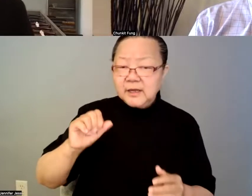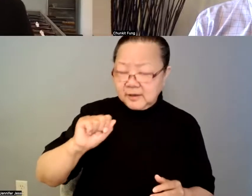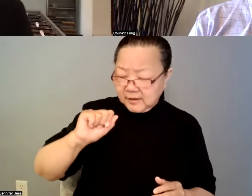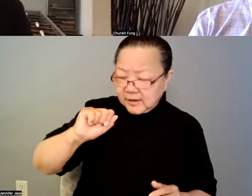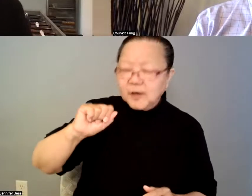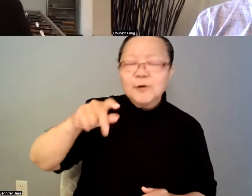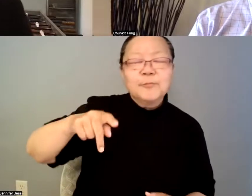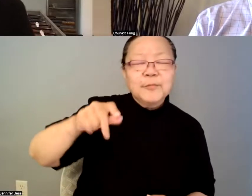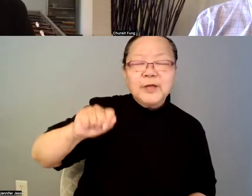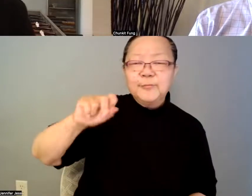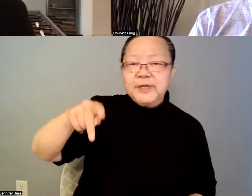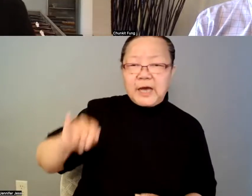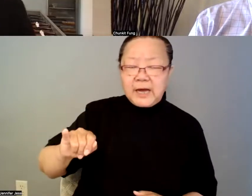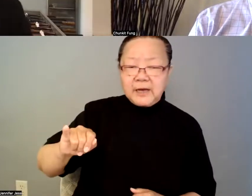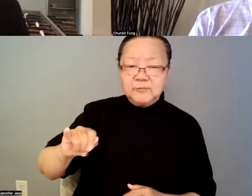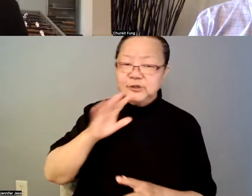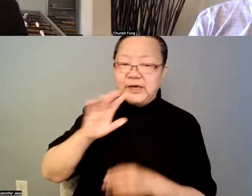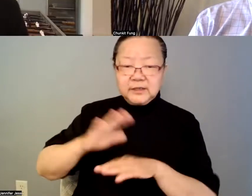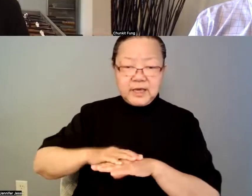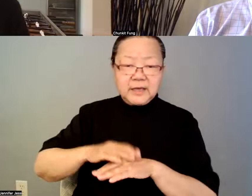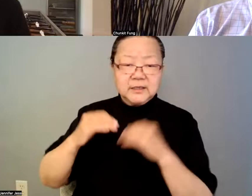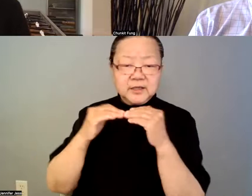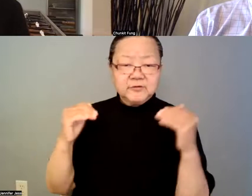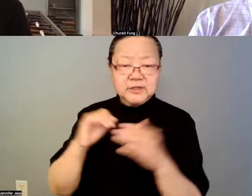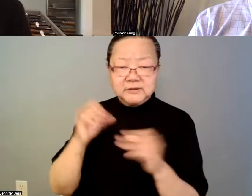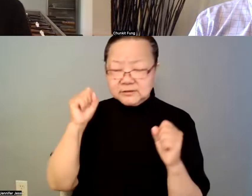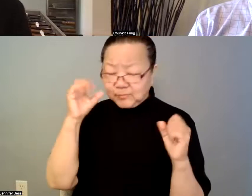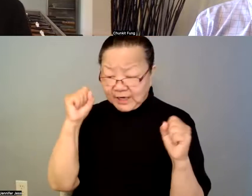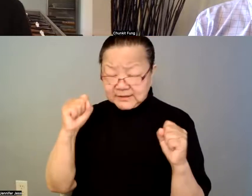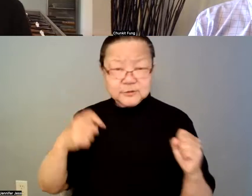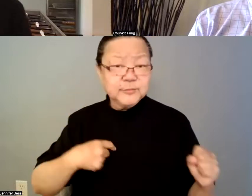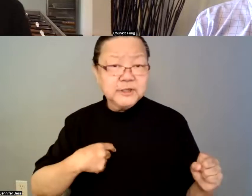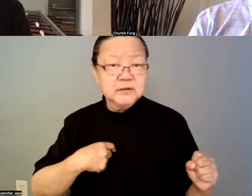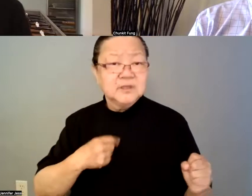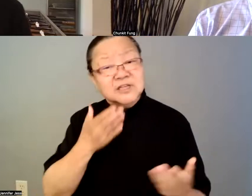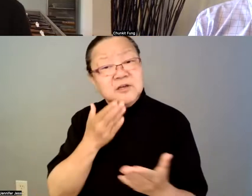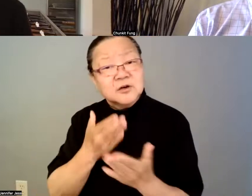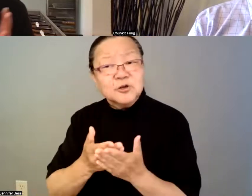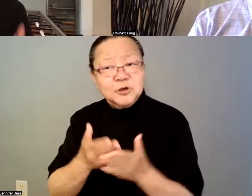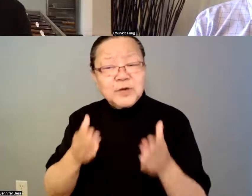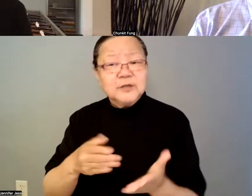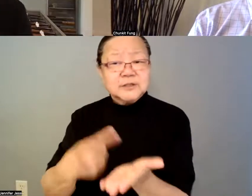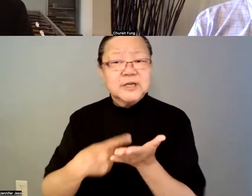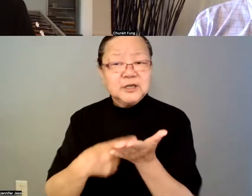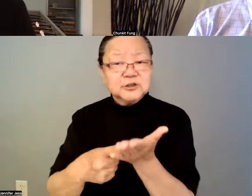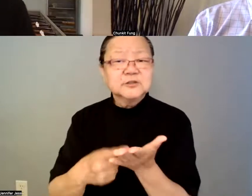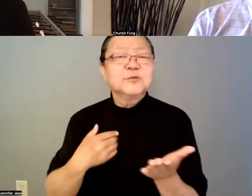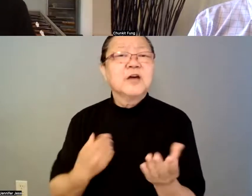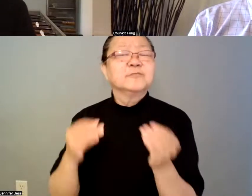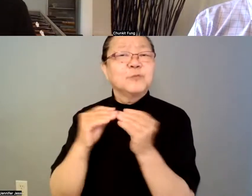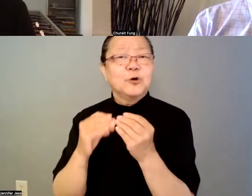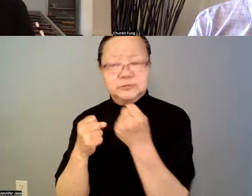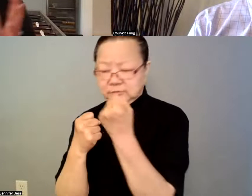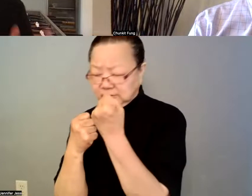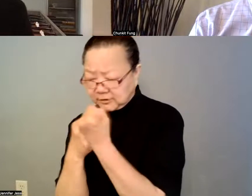level that is surprising to me. And in a good way. And I think there's more outpouring of support. There's